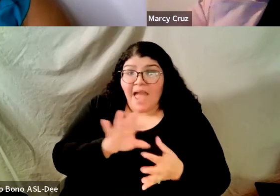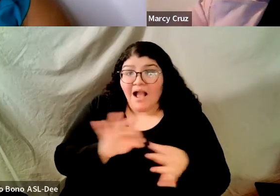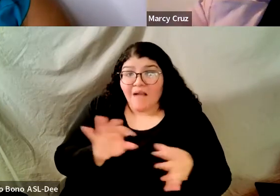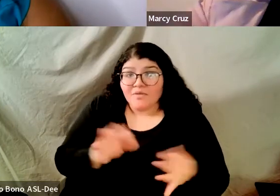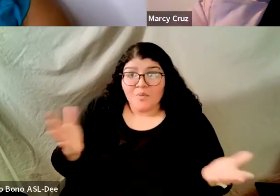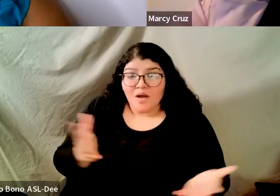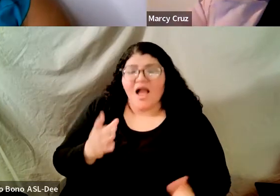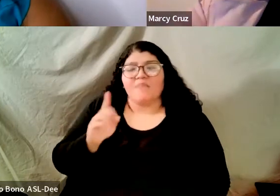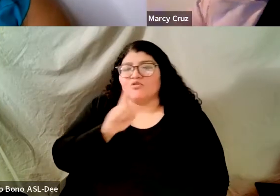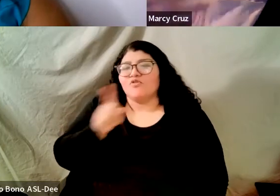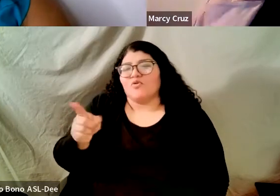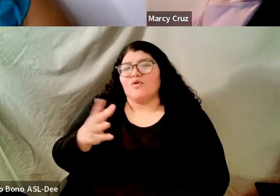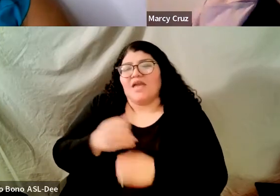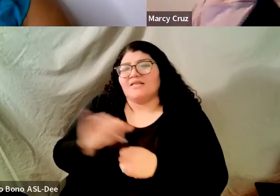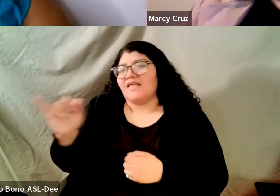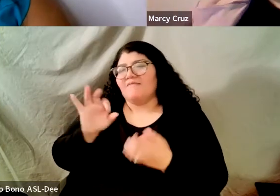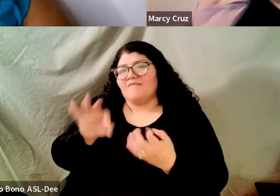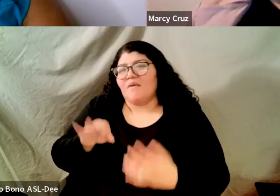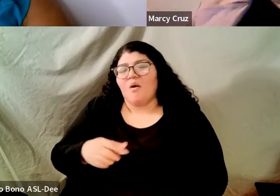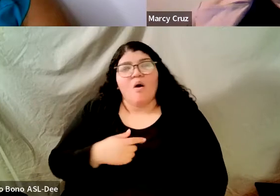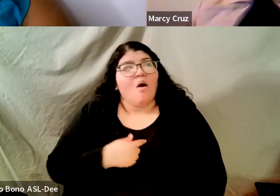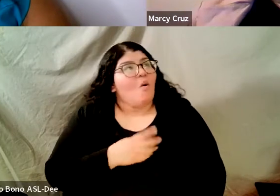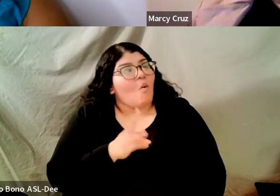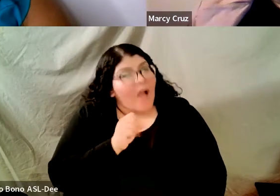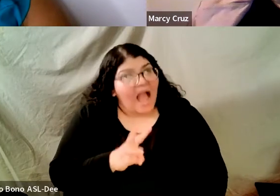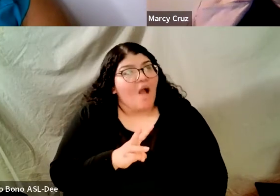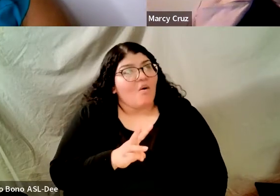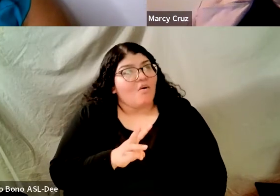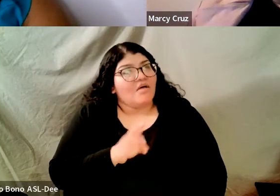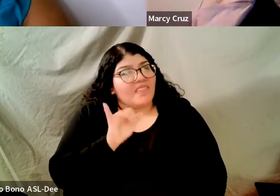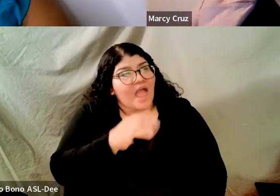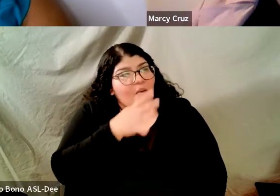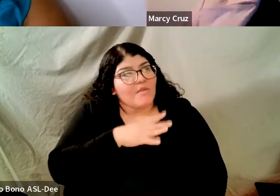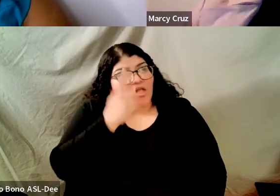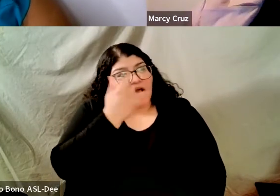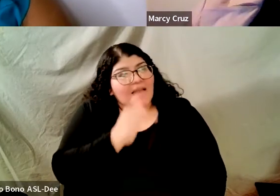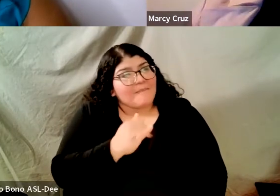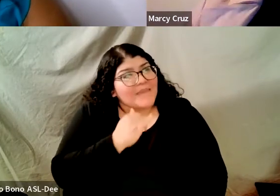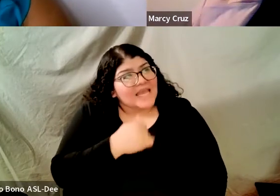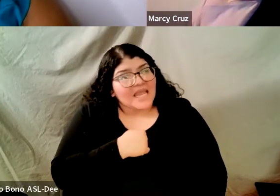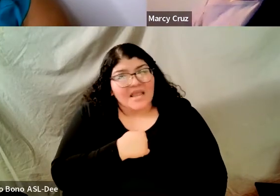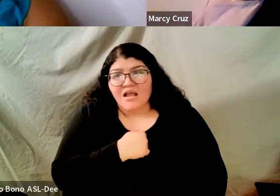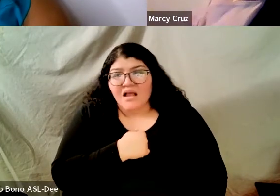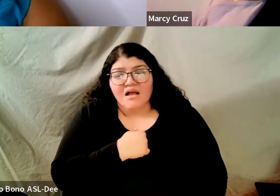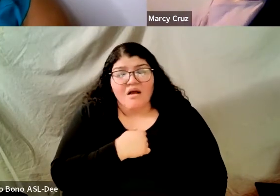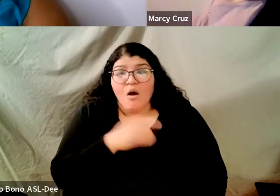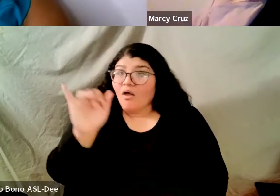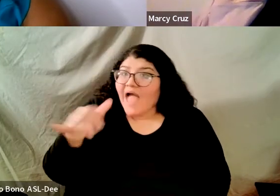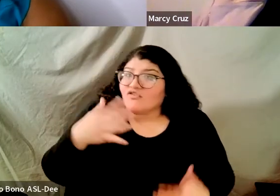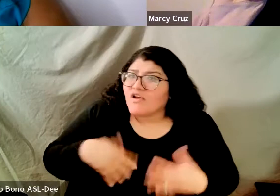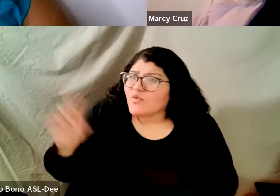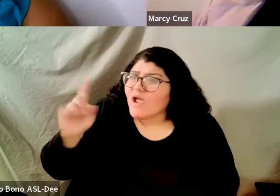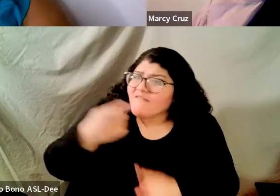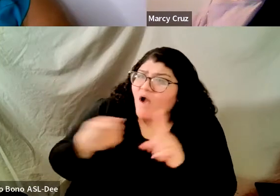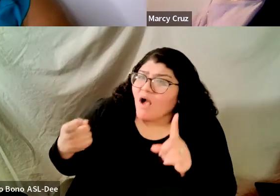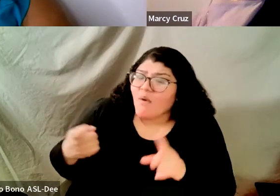your work. Women saying, "Wow, I see someone that looks like me. Oh wow, where did you get that dress? Oh my gosh, you look so